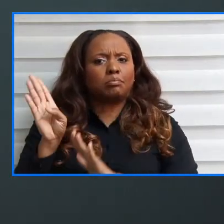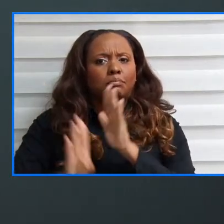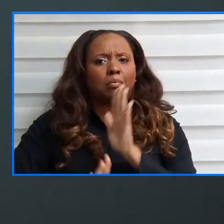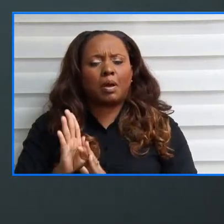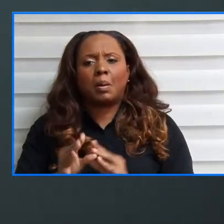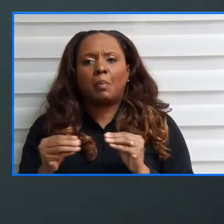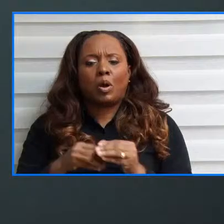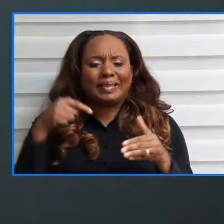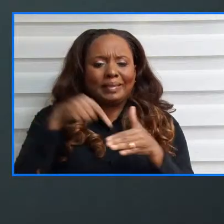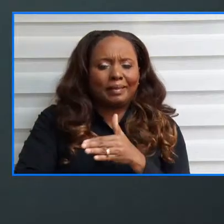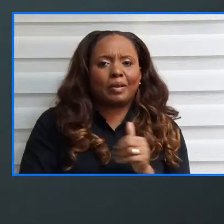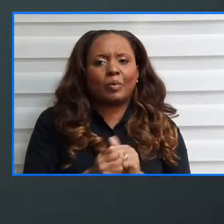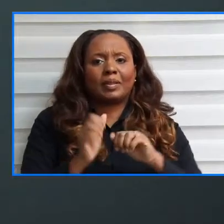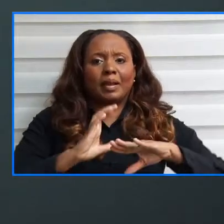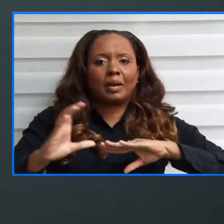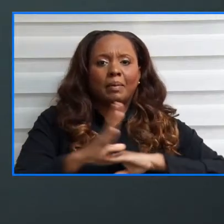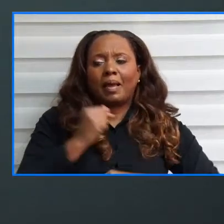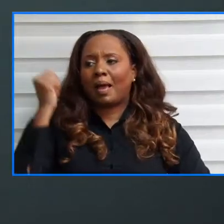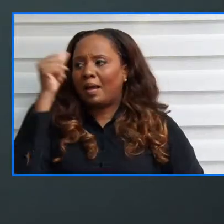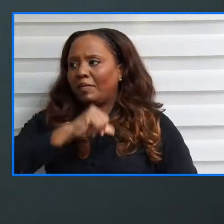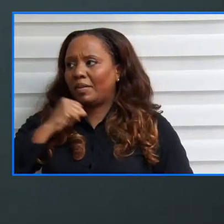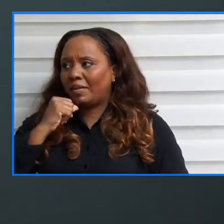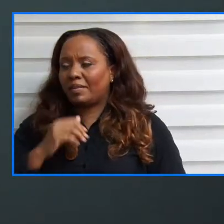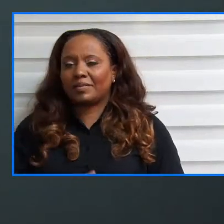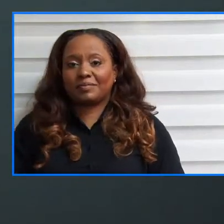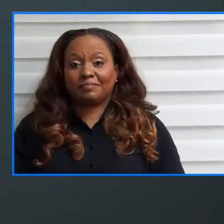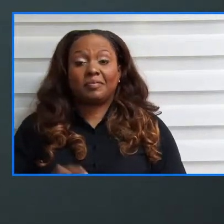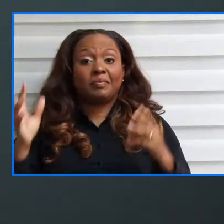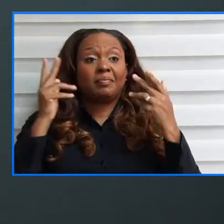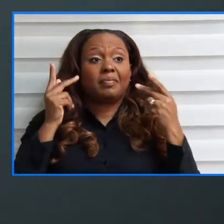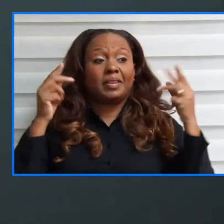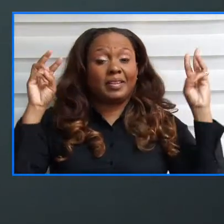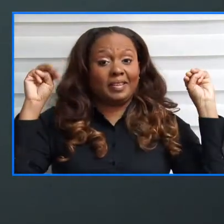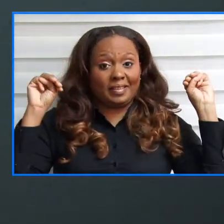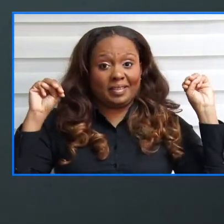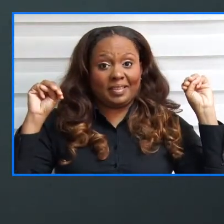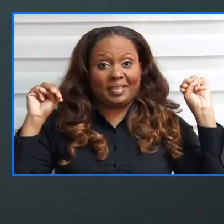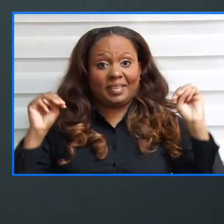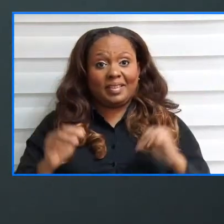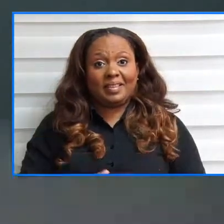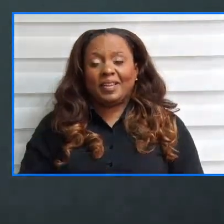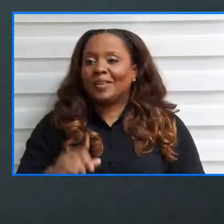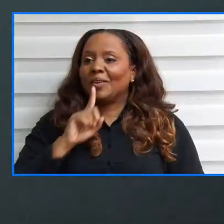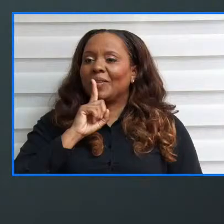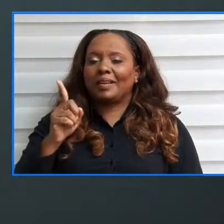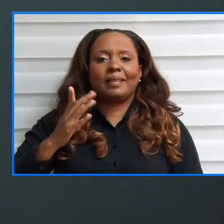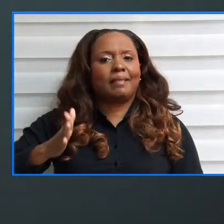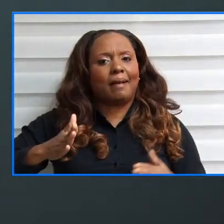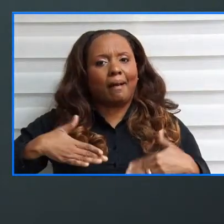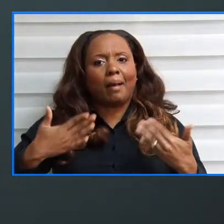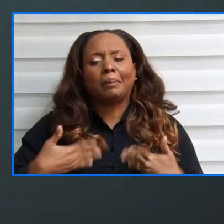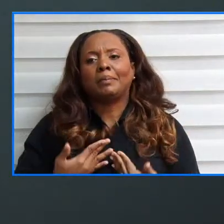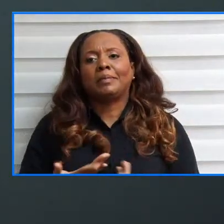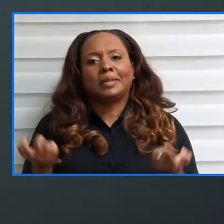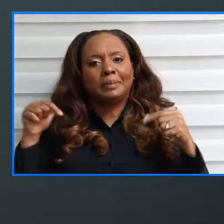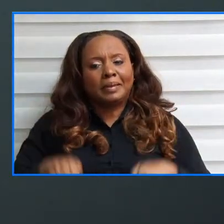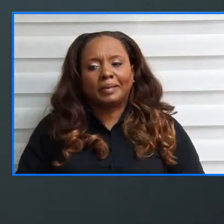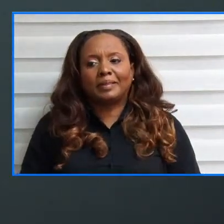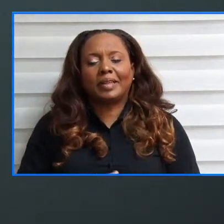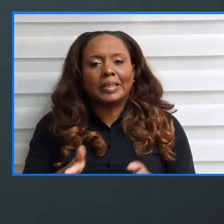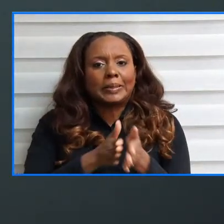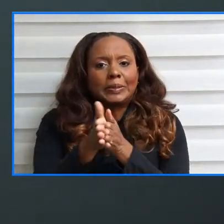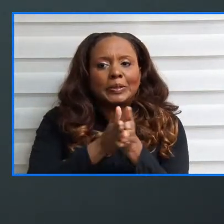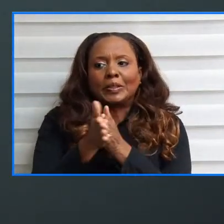and Africa. Once again, Prime Minister, we are very happy to be here and look forward